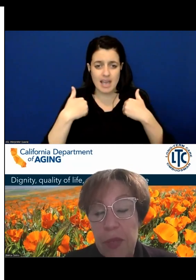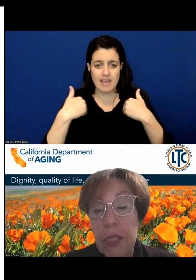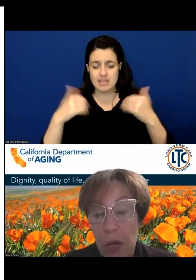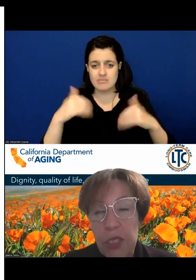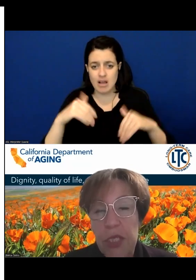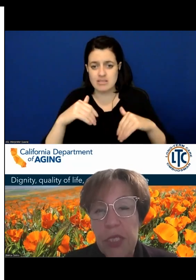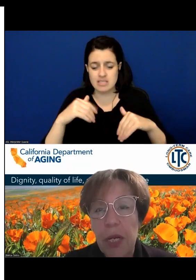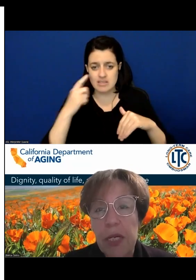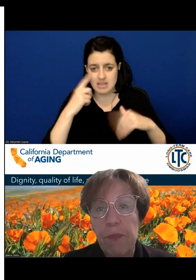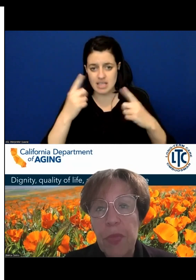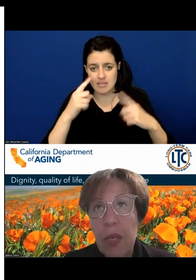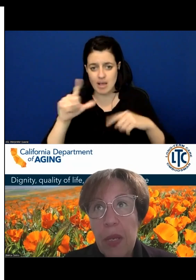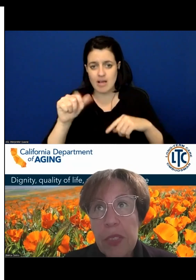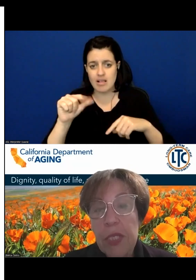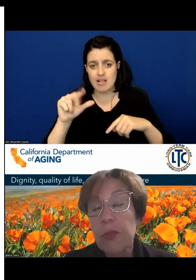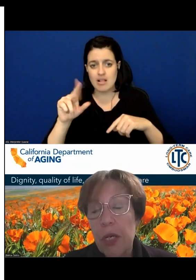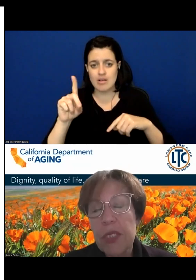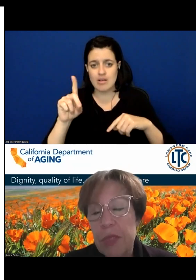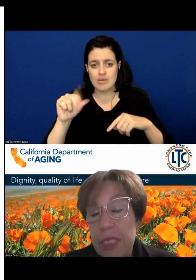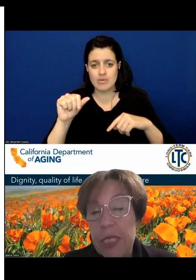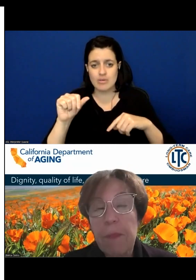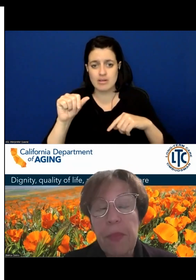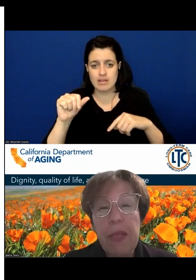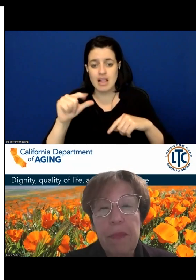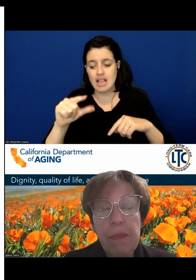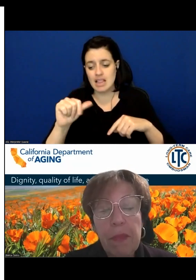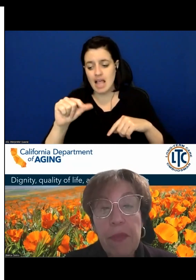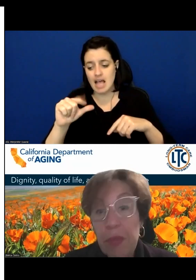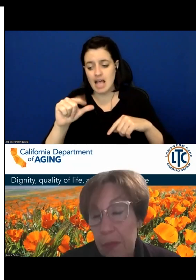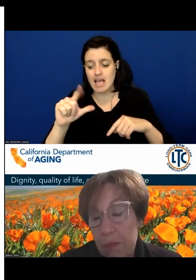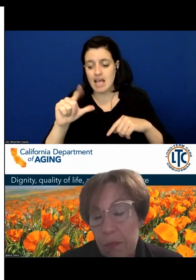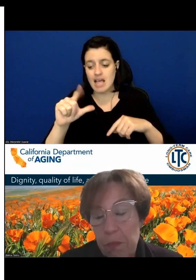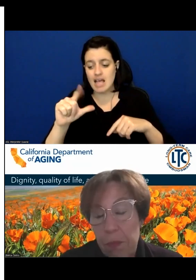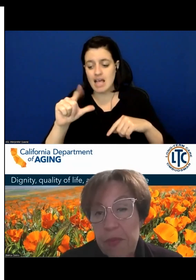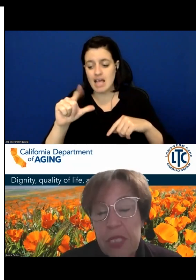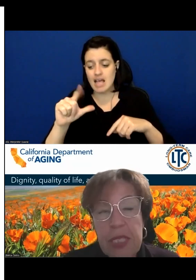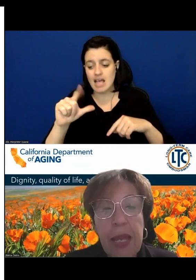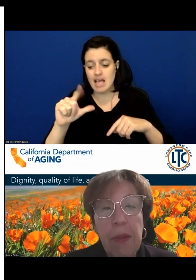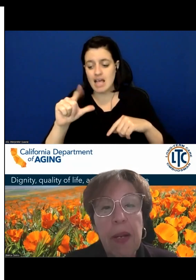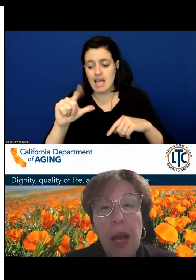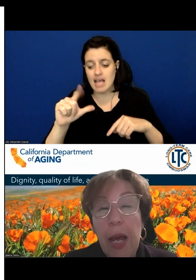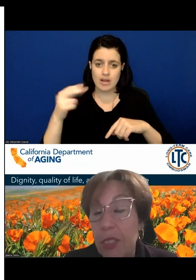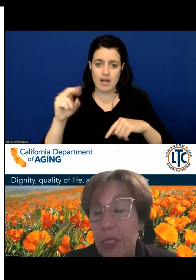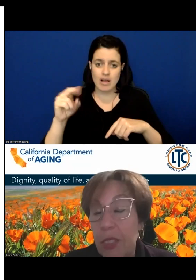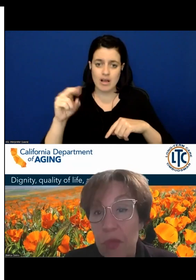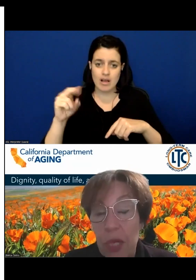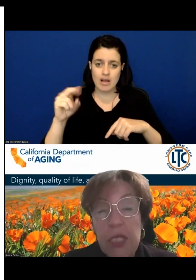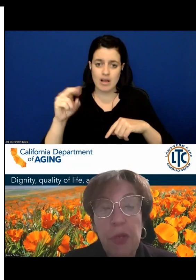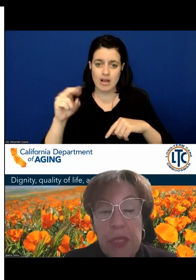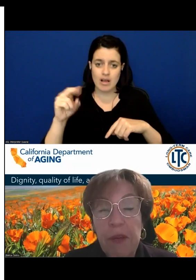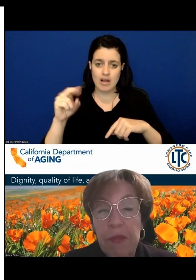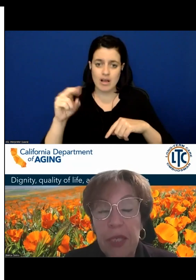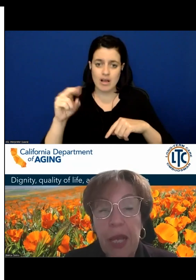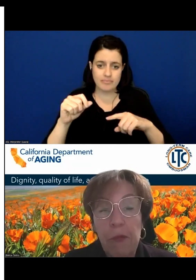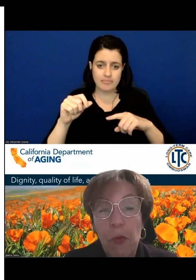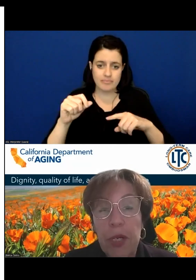It's the largest skill or DSNP in the state. I don't know if in the country,